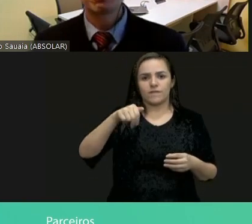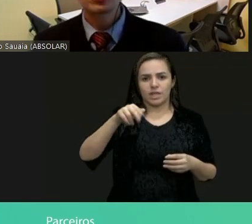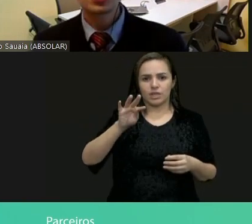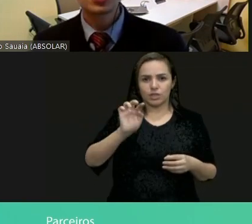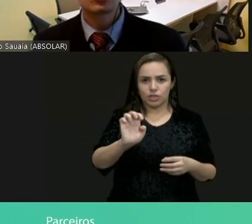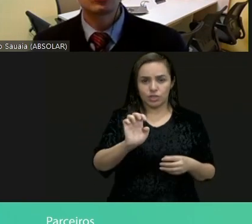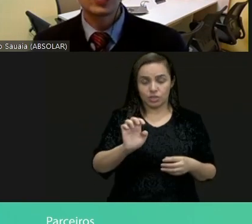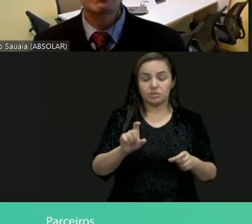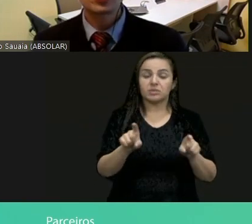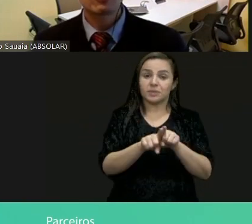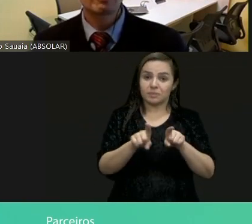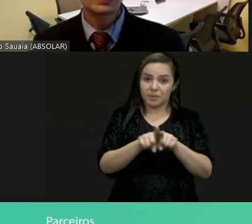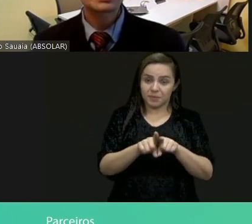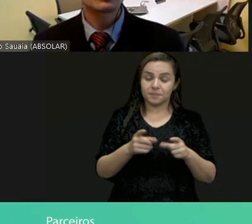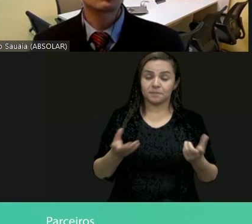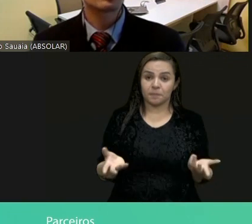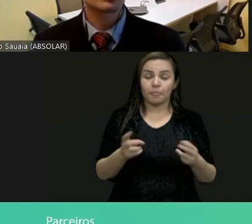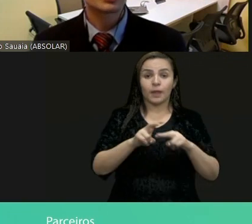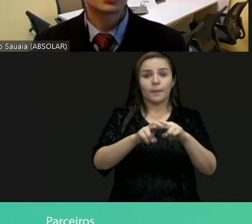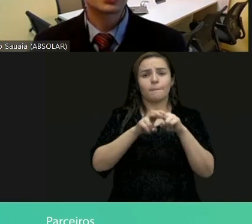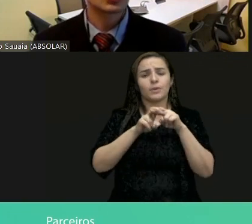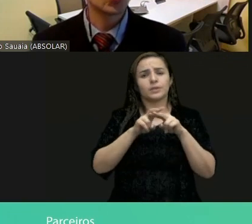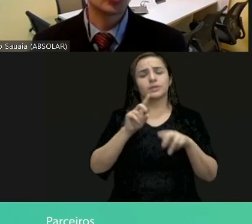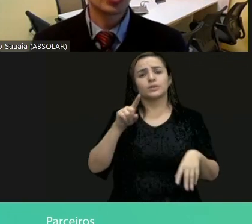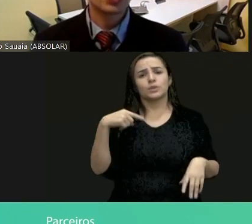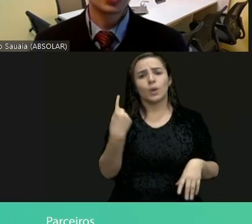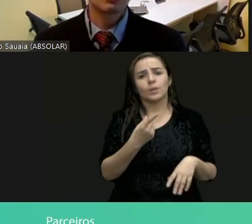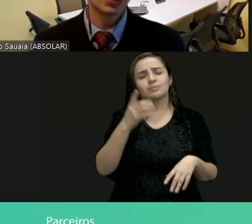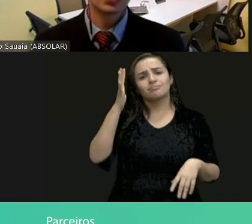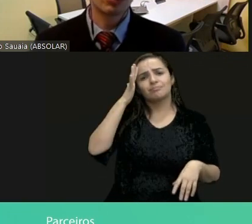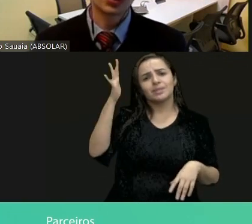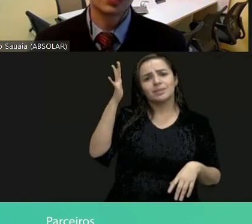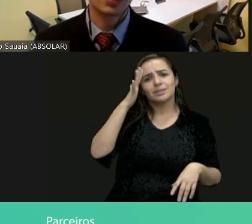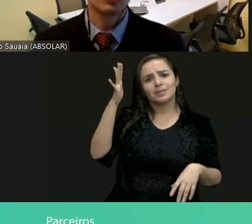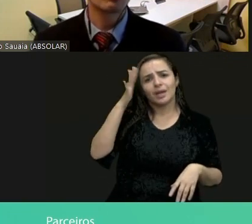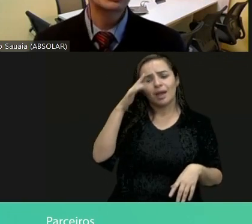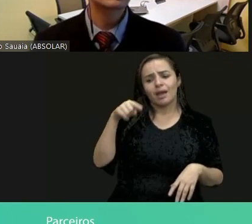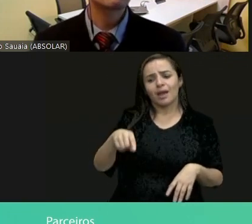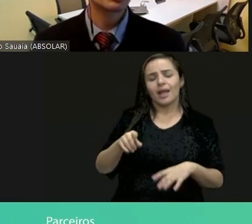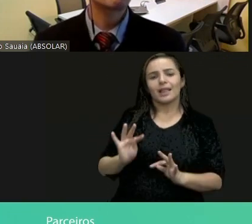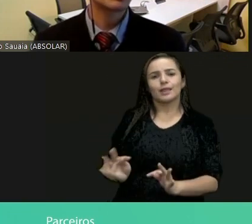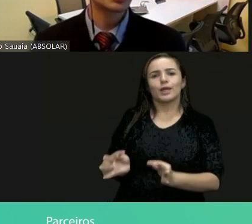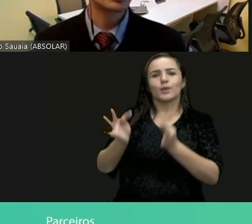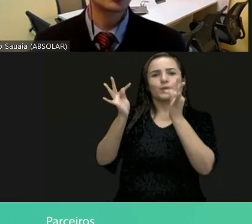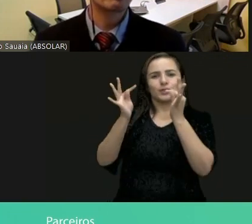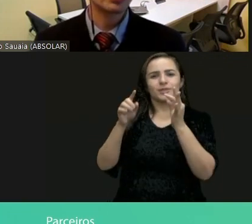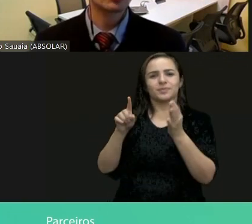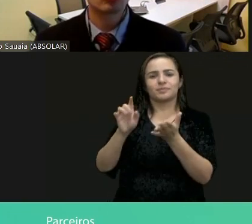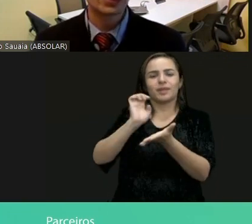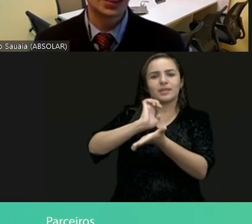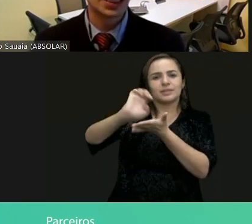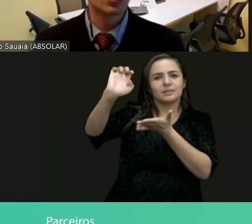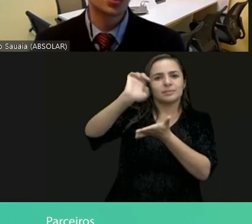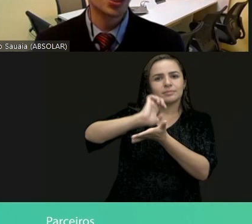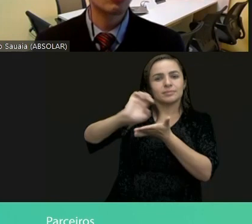solvents and others. However, it's possible to think about this technology for